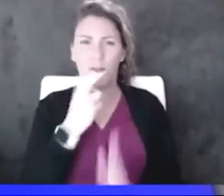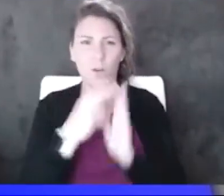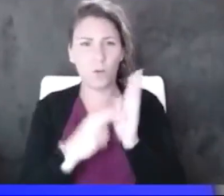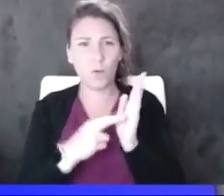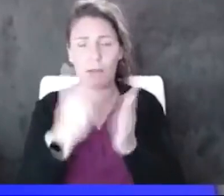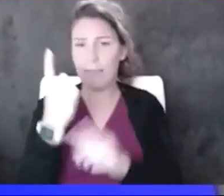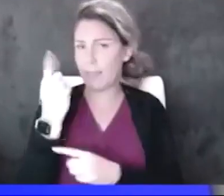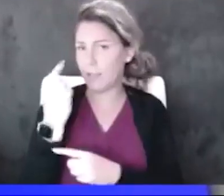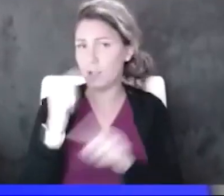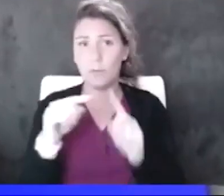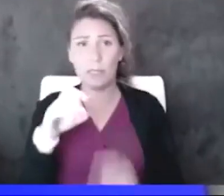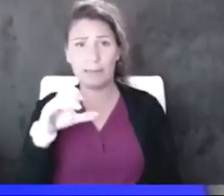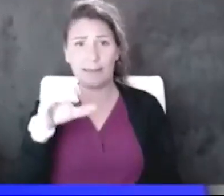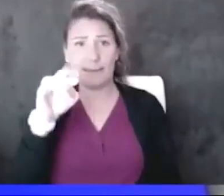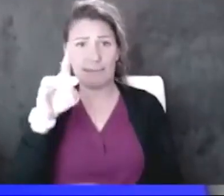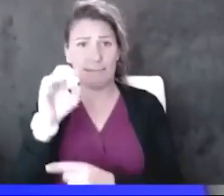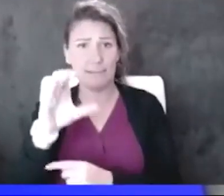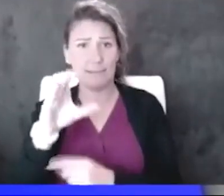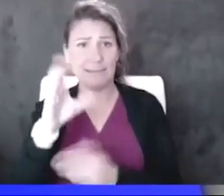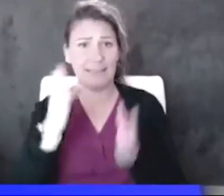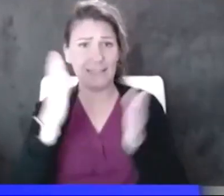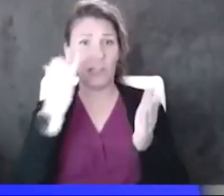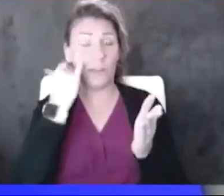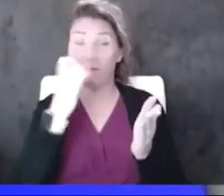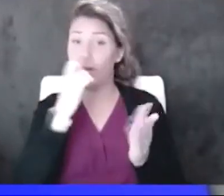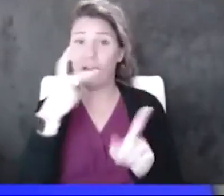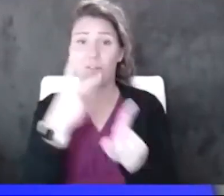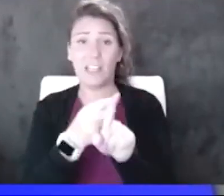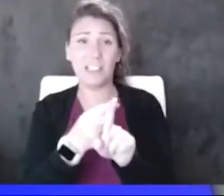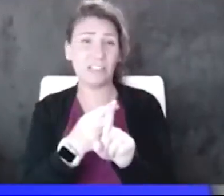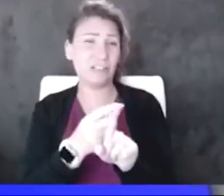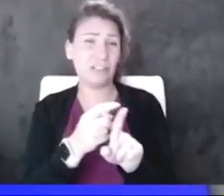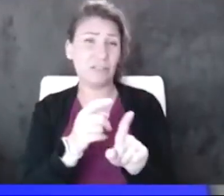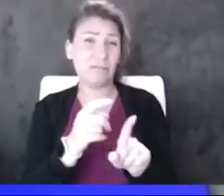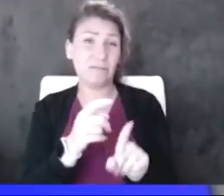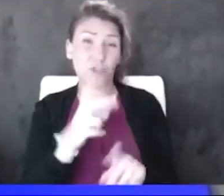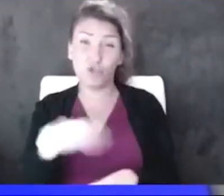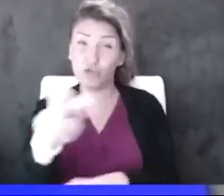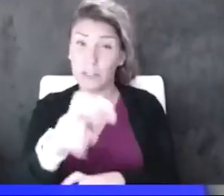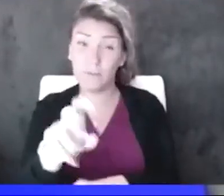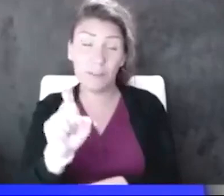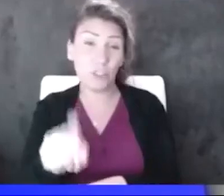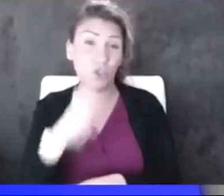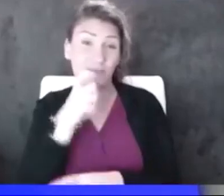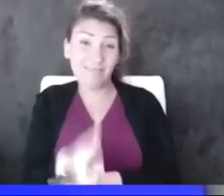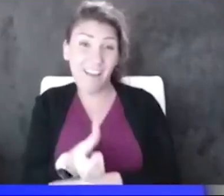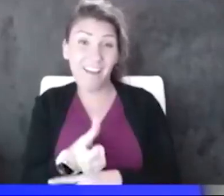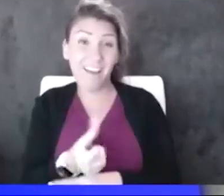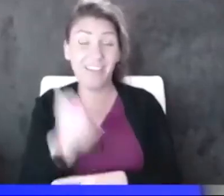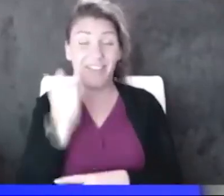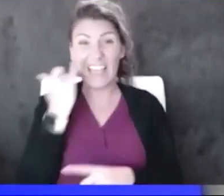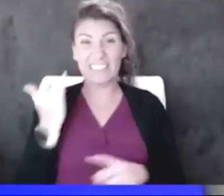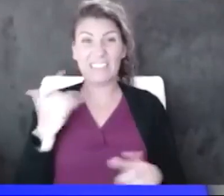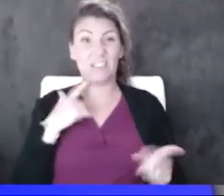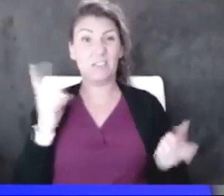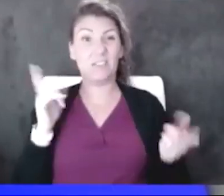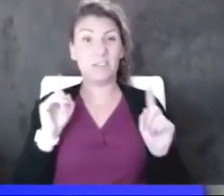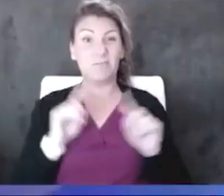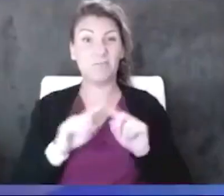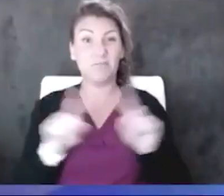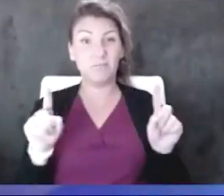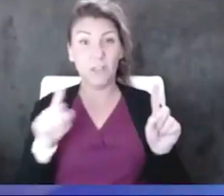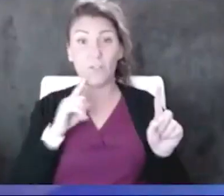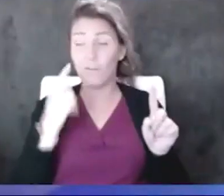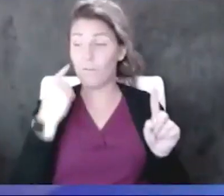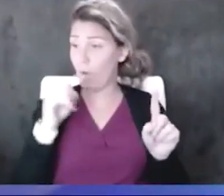just suggested if you're not vaccinated, you really shouldn't be traveling. Mm-hmm. And I think that's a big difference, especially for the I unvaccinated. think the